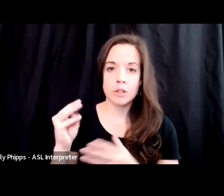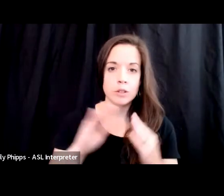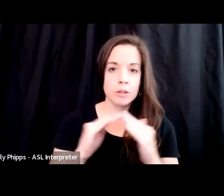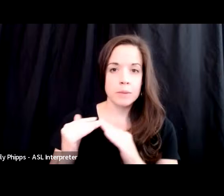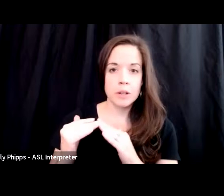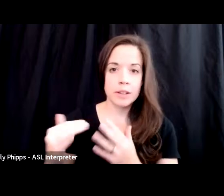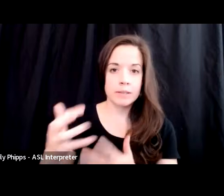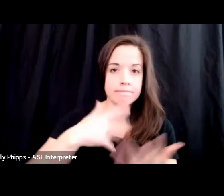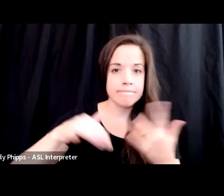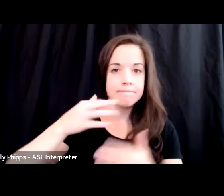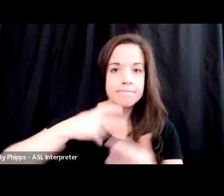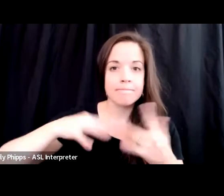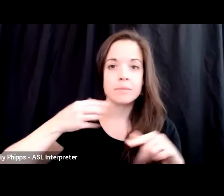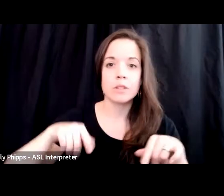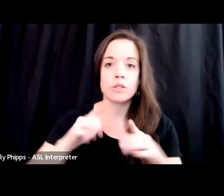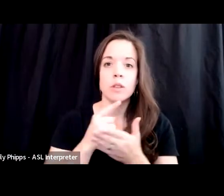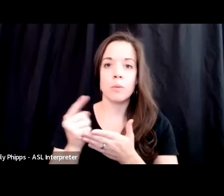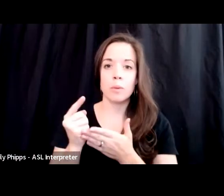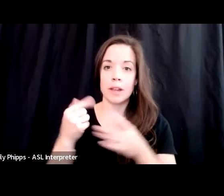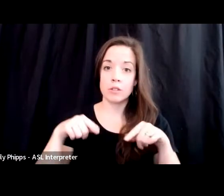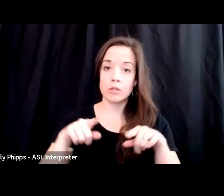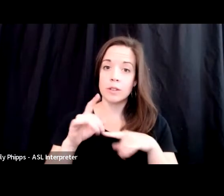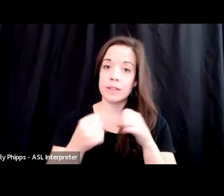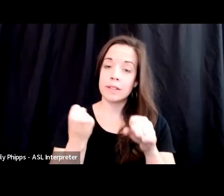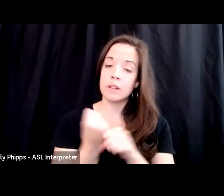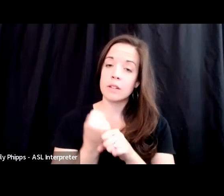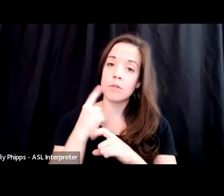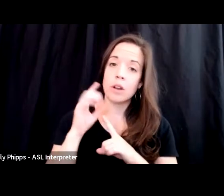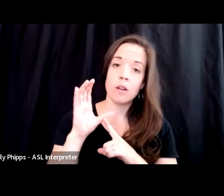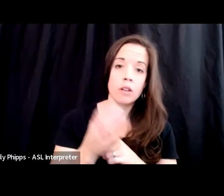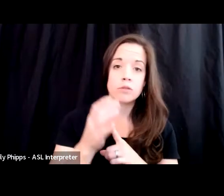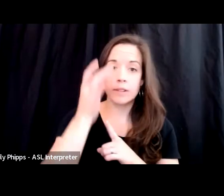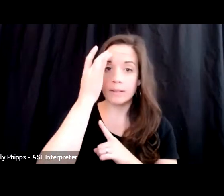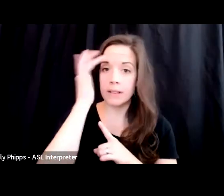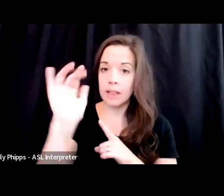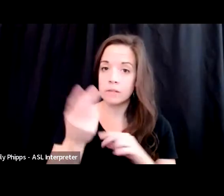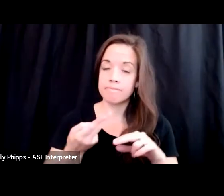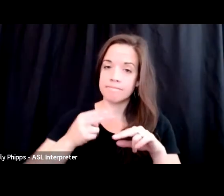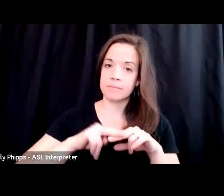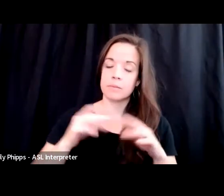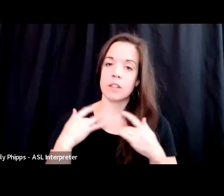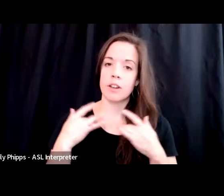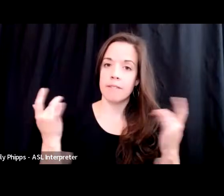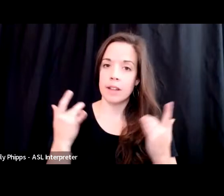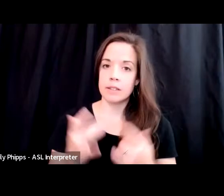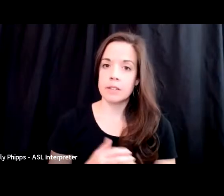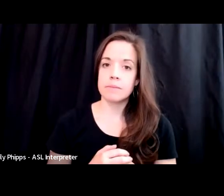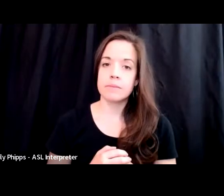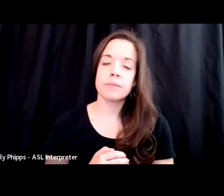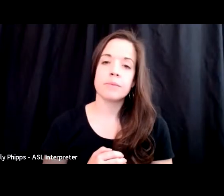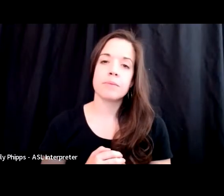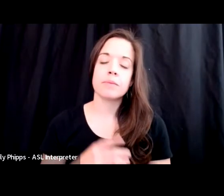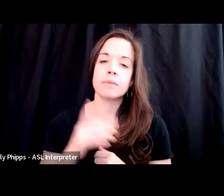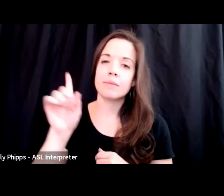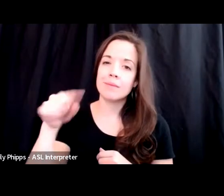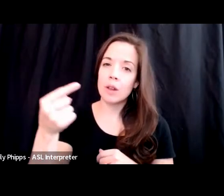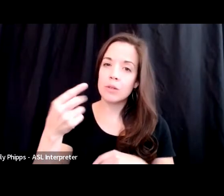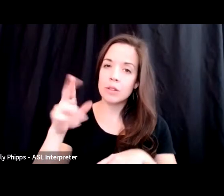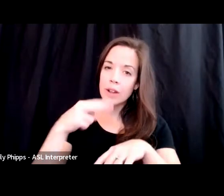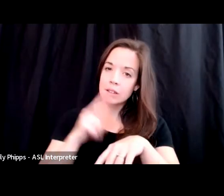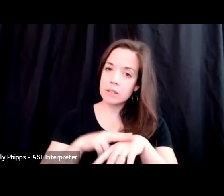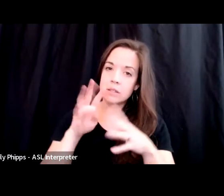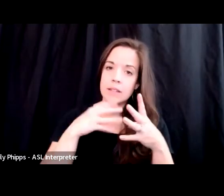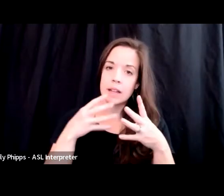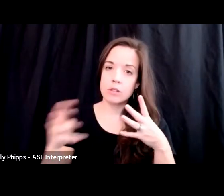during the academic year for culturally and intellectually enriching events. It's the only regularly scheduled